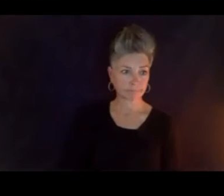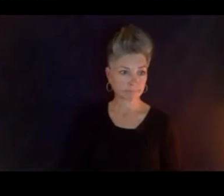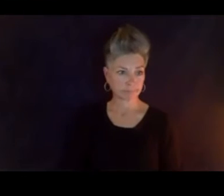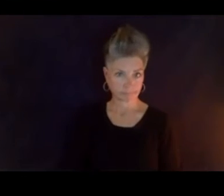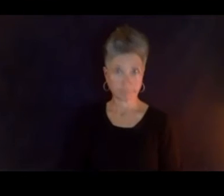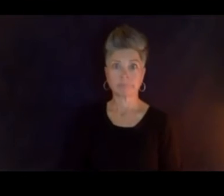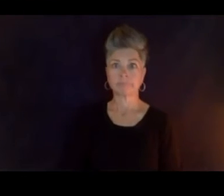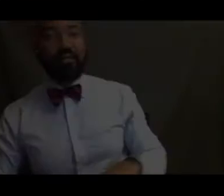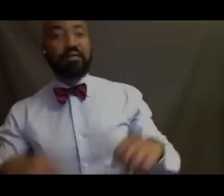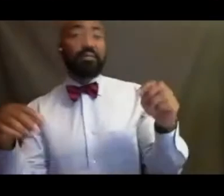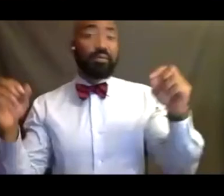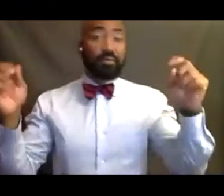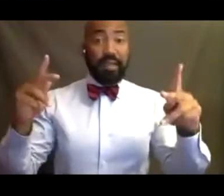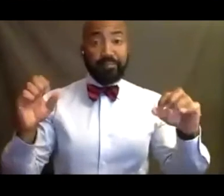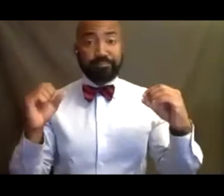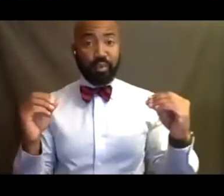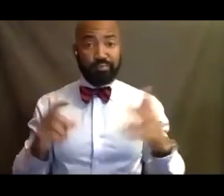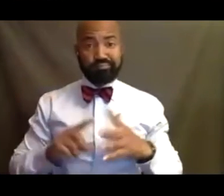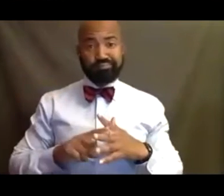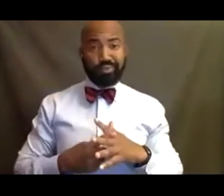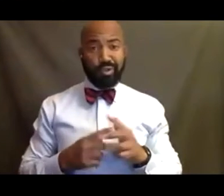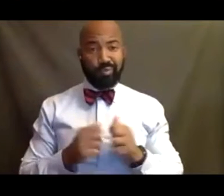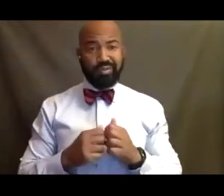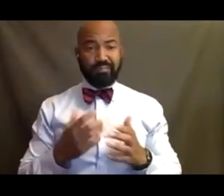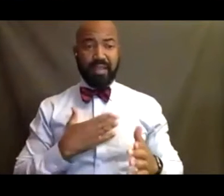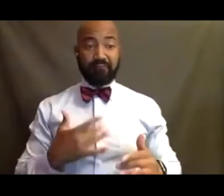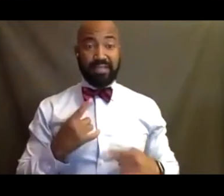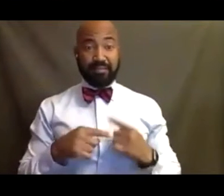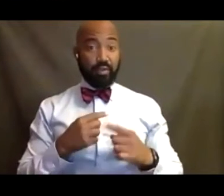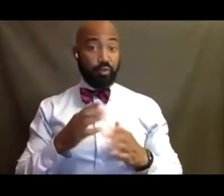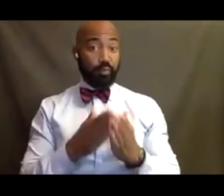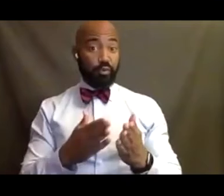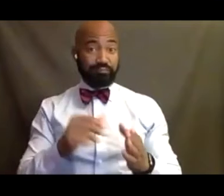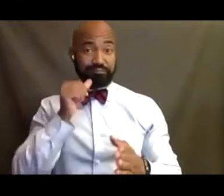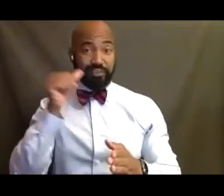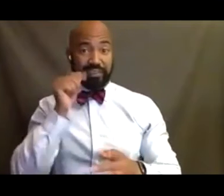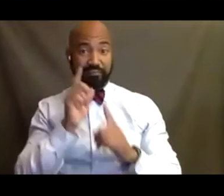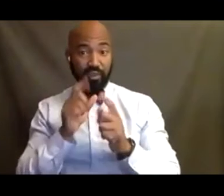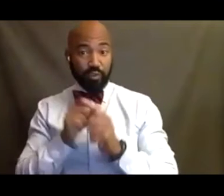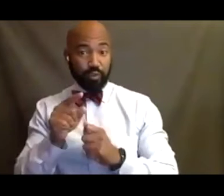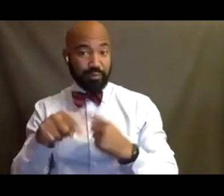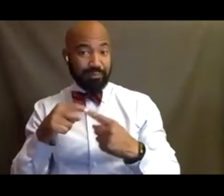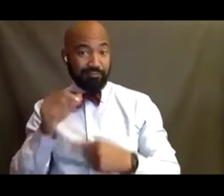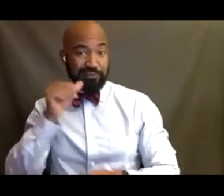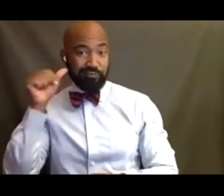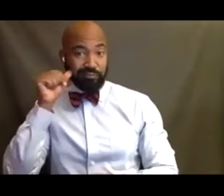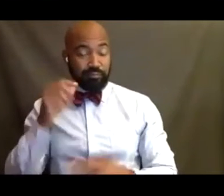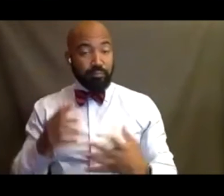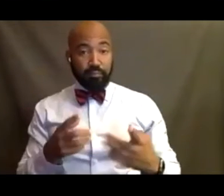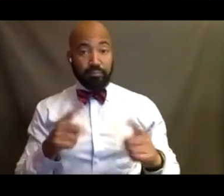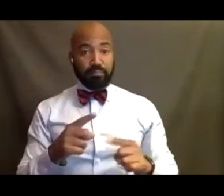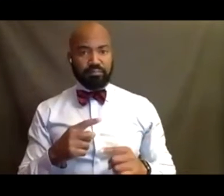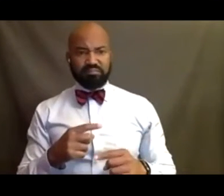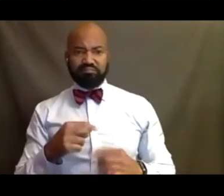Awesome. Thank you. Just starting out how I felt about the book, I discussed with you yesterday. One of the big things for me is I've read the book